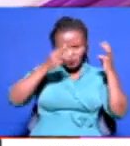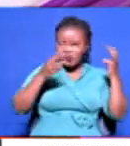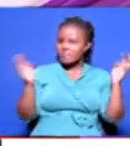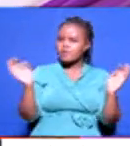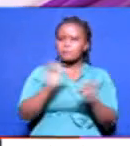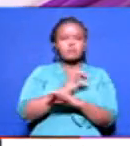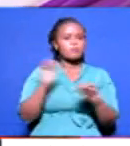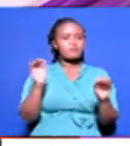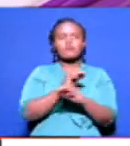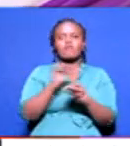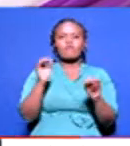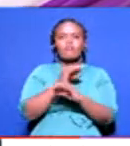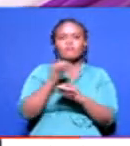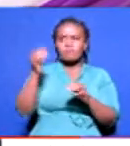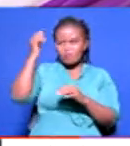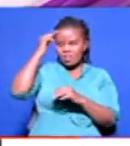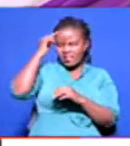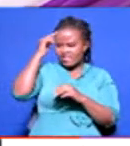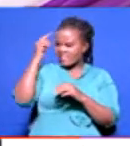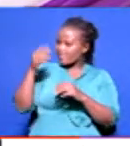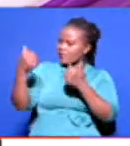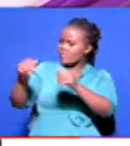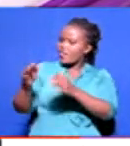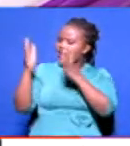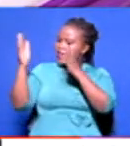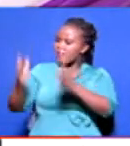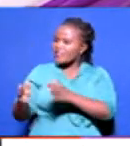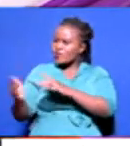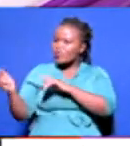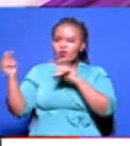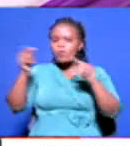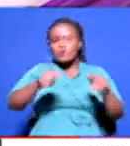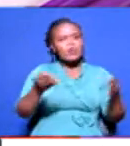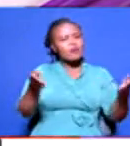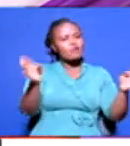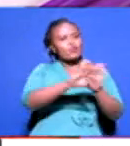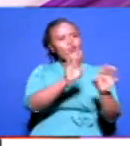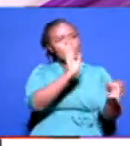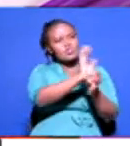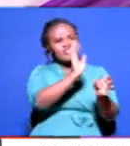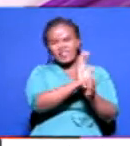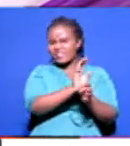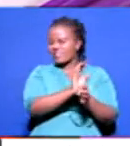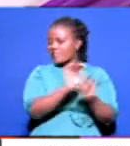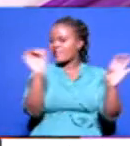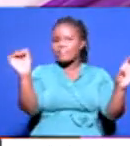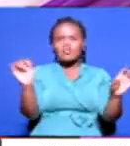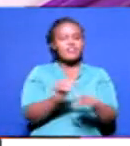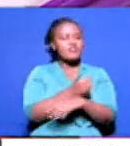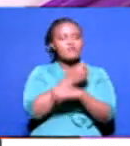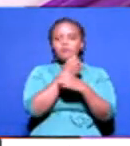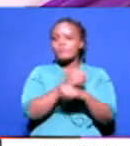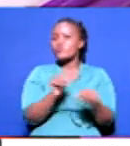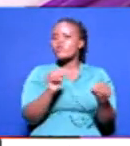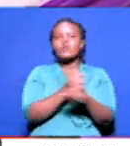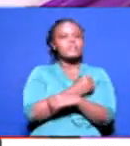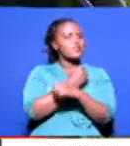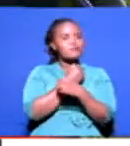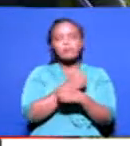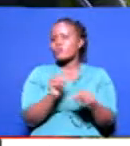kwamba kuna mtu yeyote atakuja kufunga kazi ya kanisa. Haiwezekani. It is not